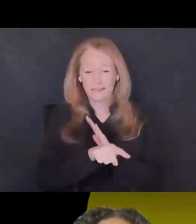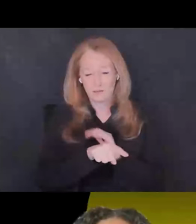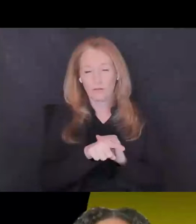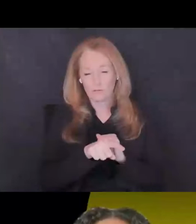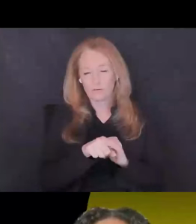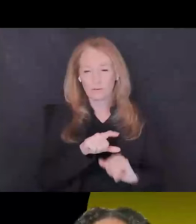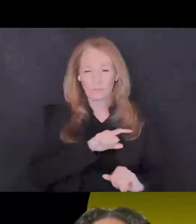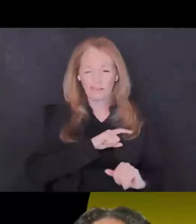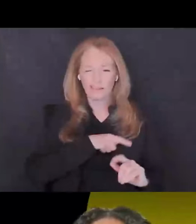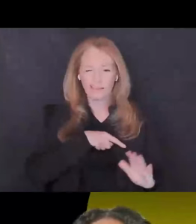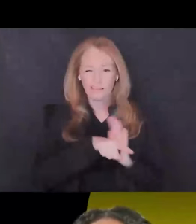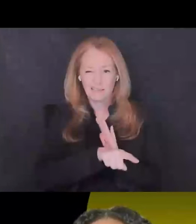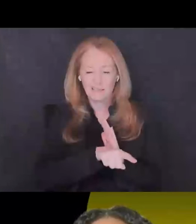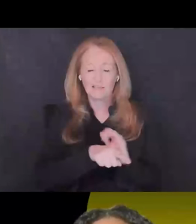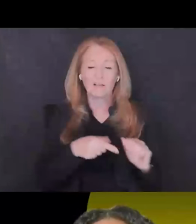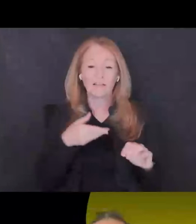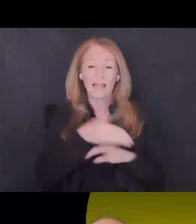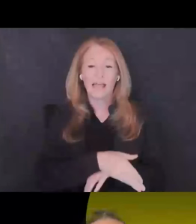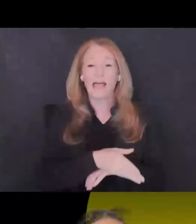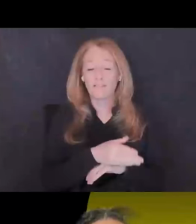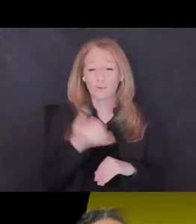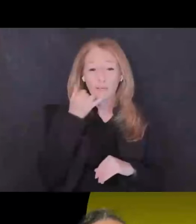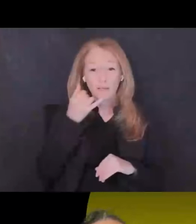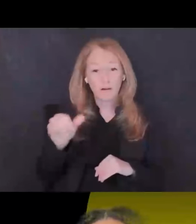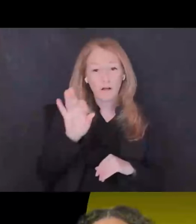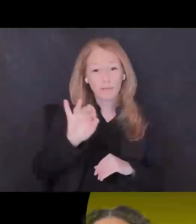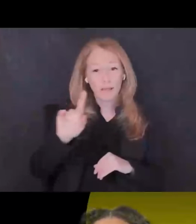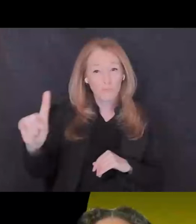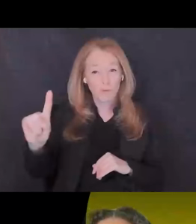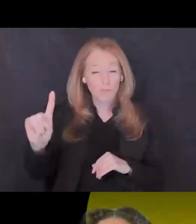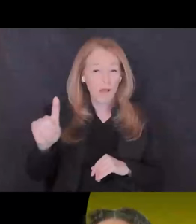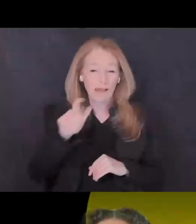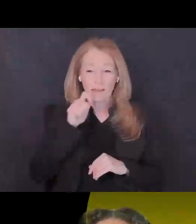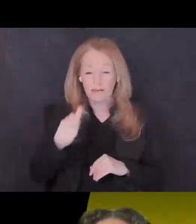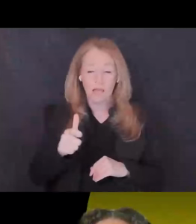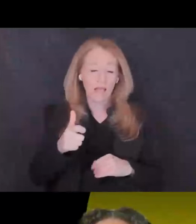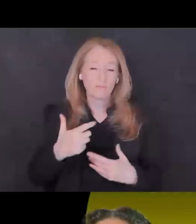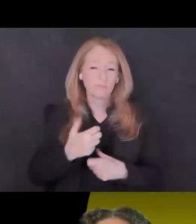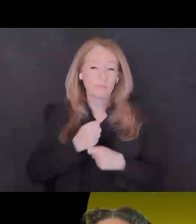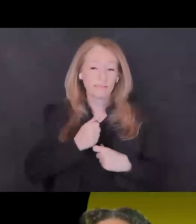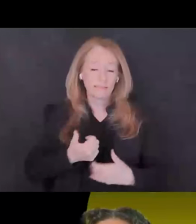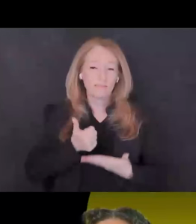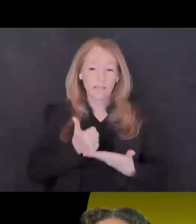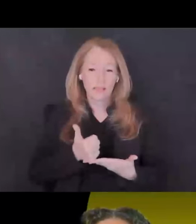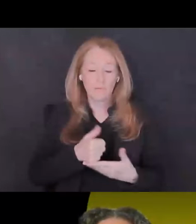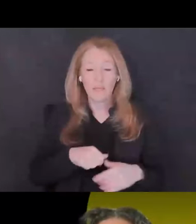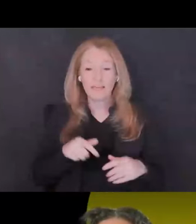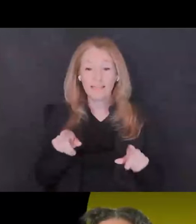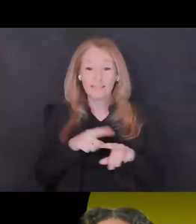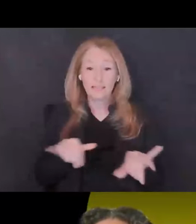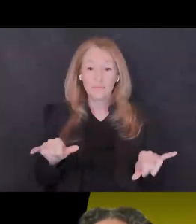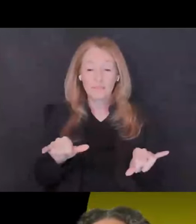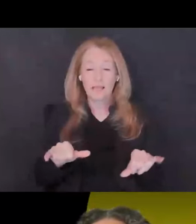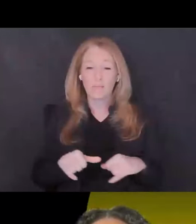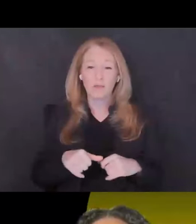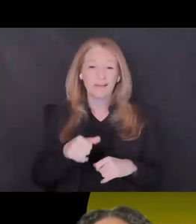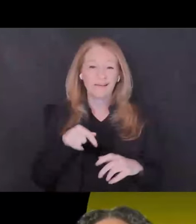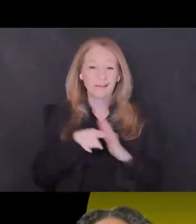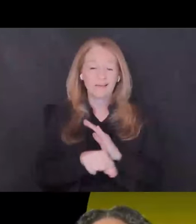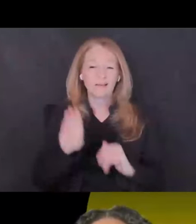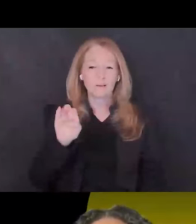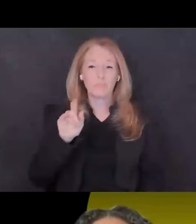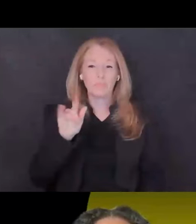not receiving any help during his mental health crisis. At that time, they also killed Betty Jones, who answered the door.